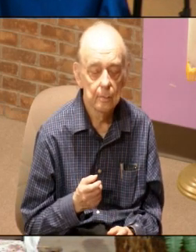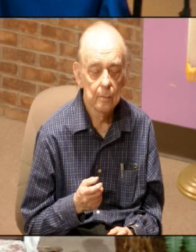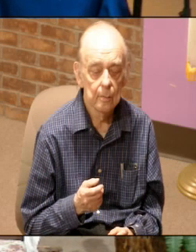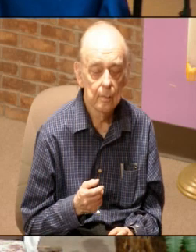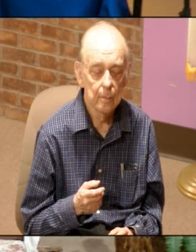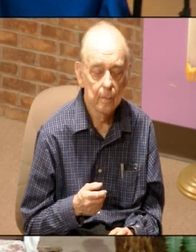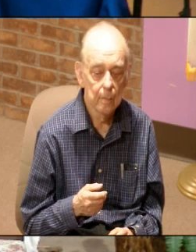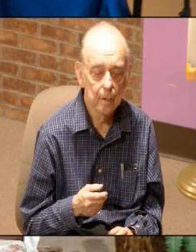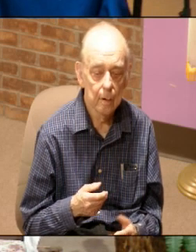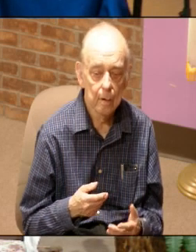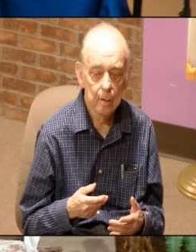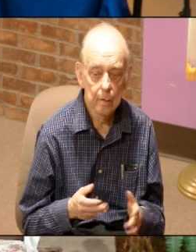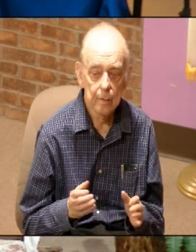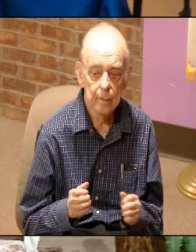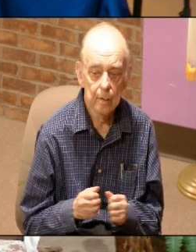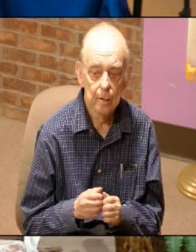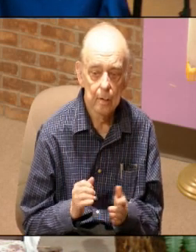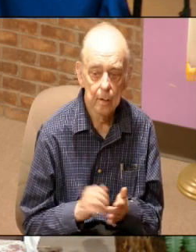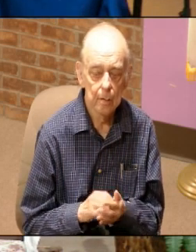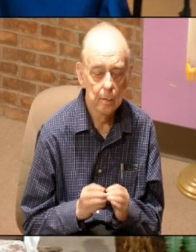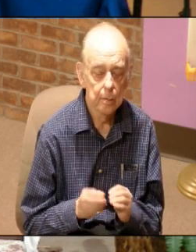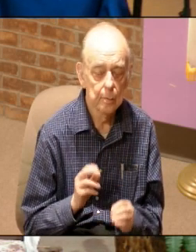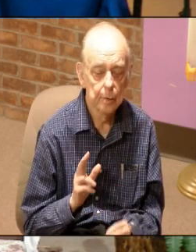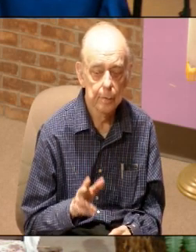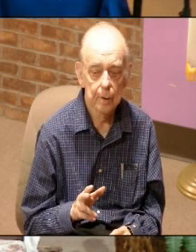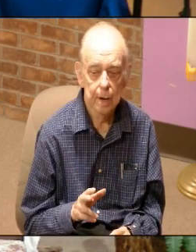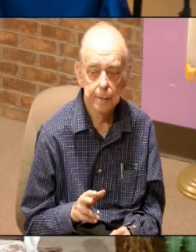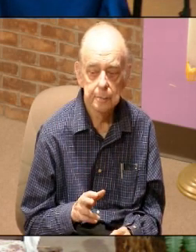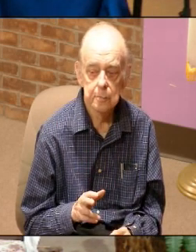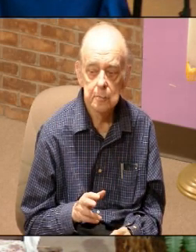Let me finish with number three.